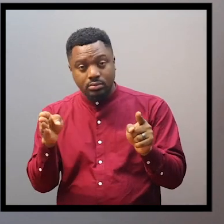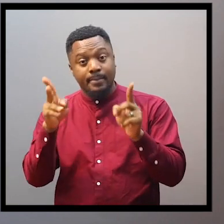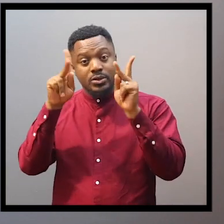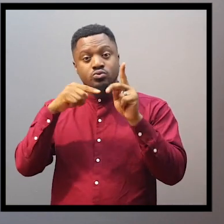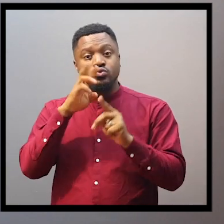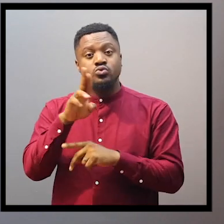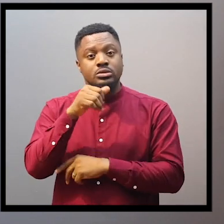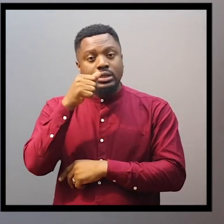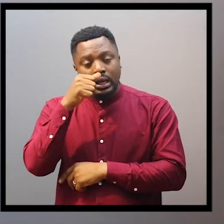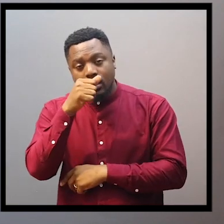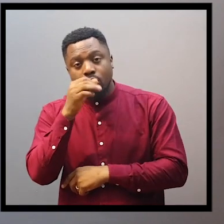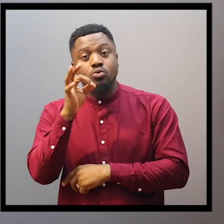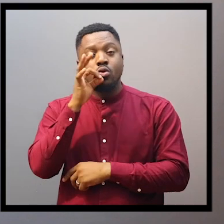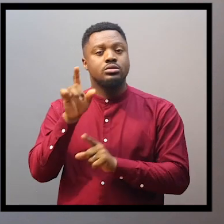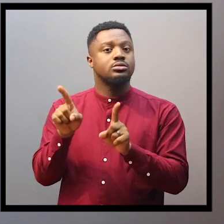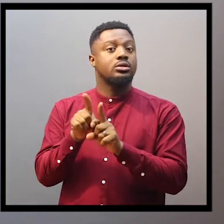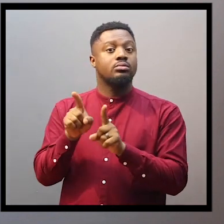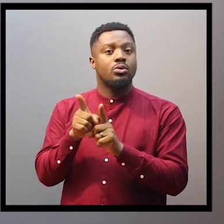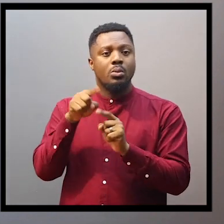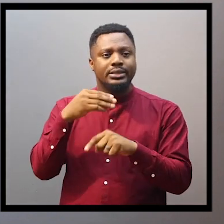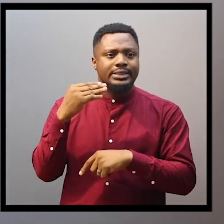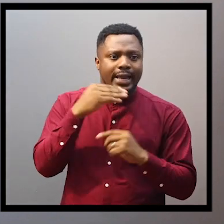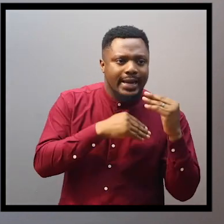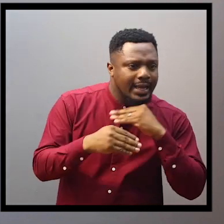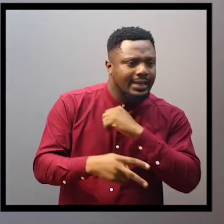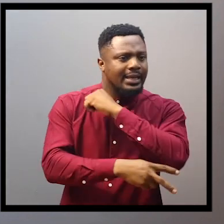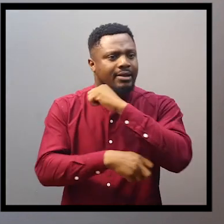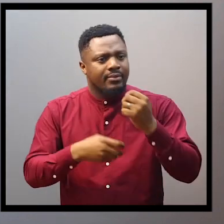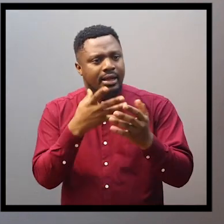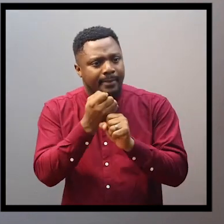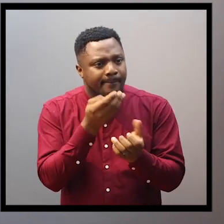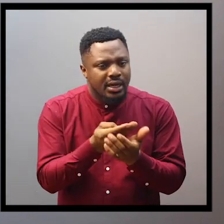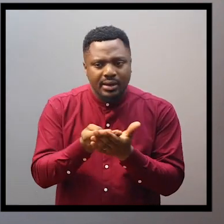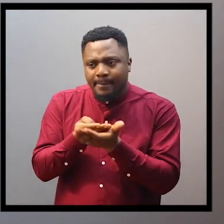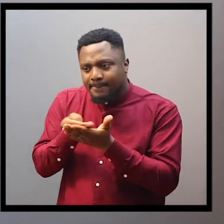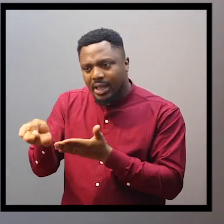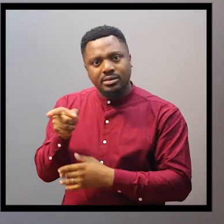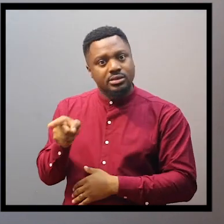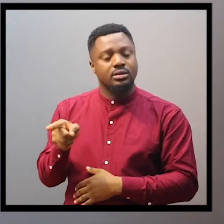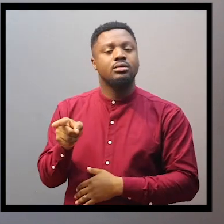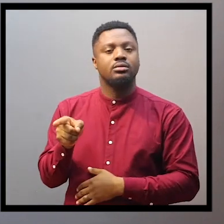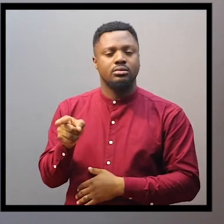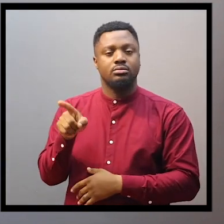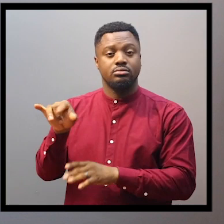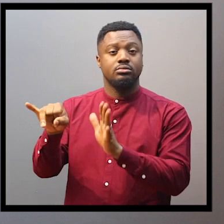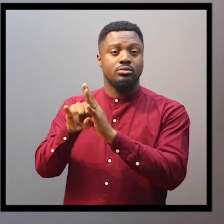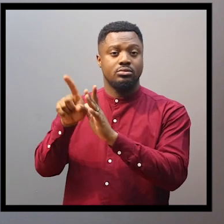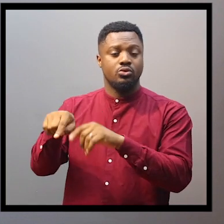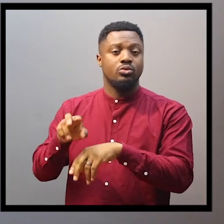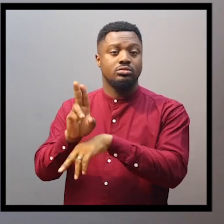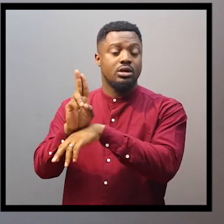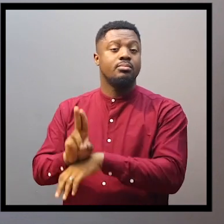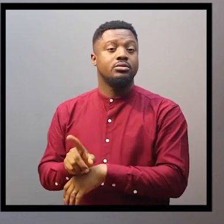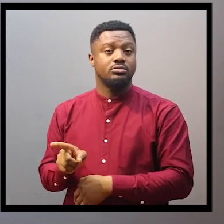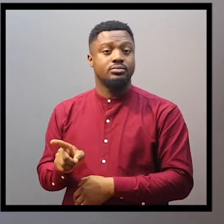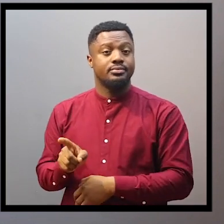in persons with substance use problems, where they lie or steal to get money to buy the preferred substances.